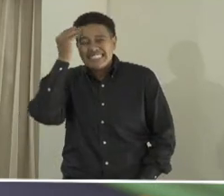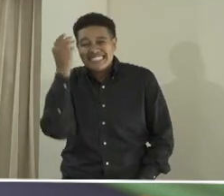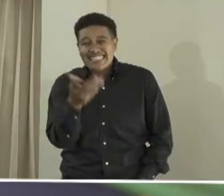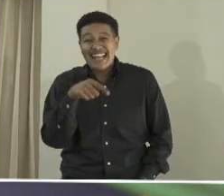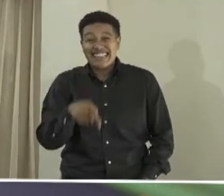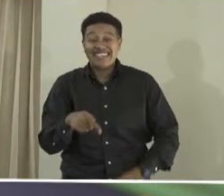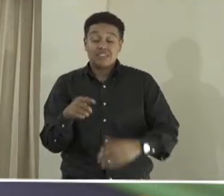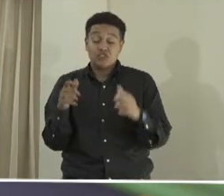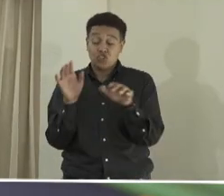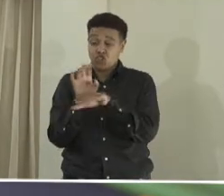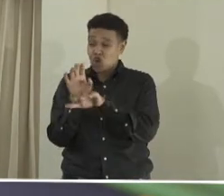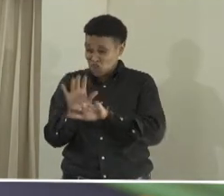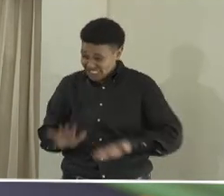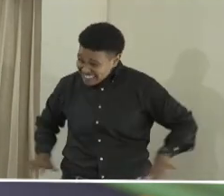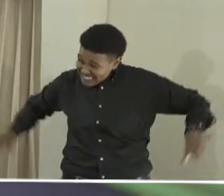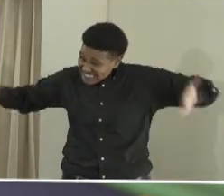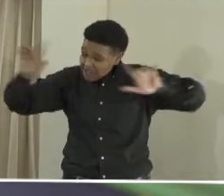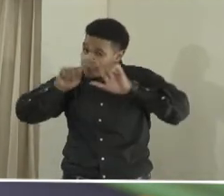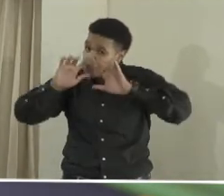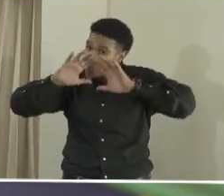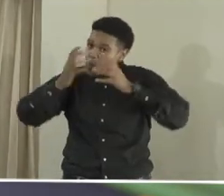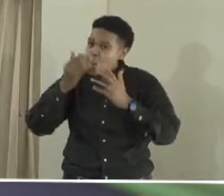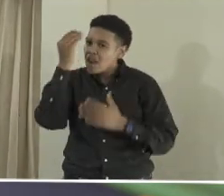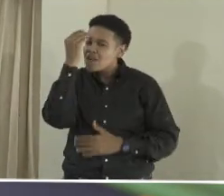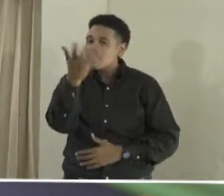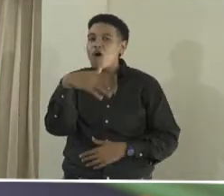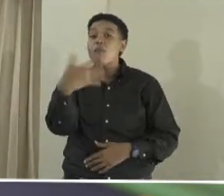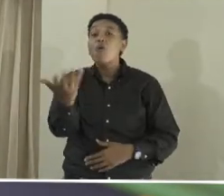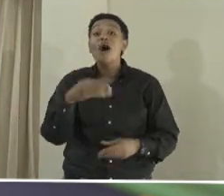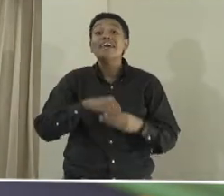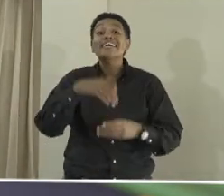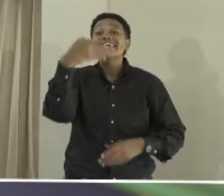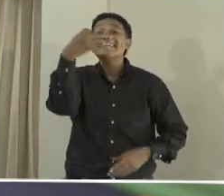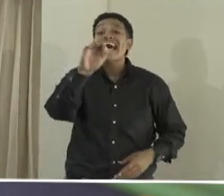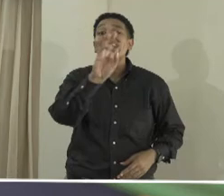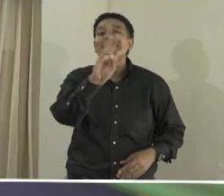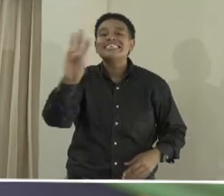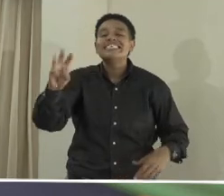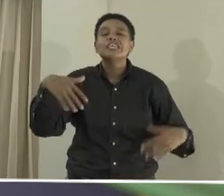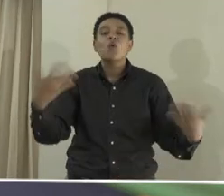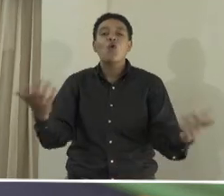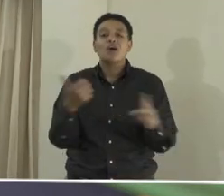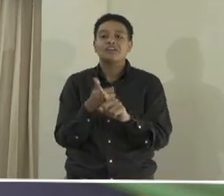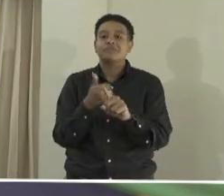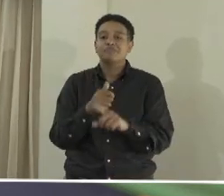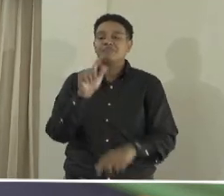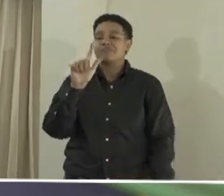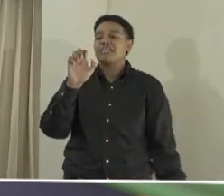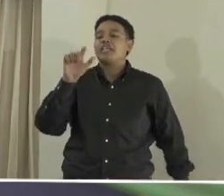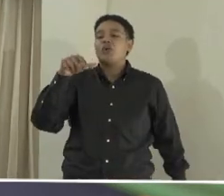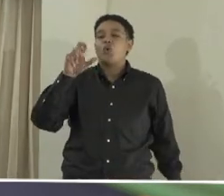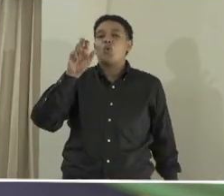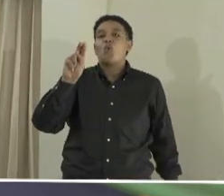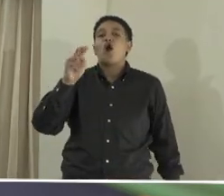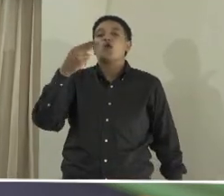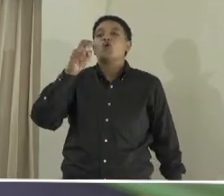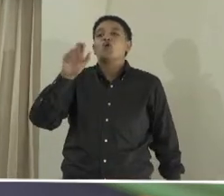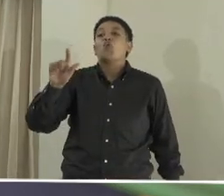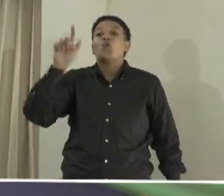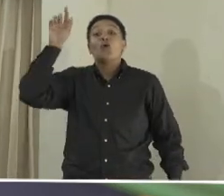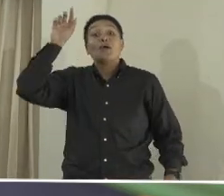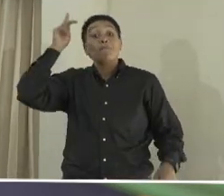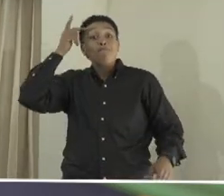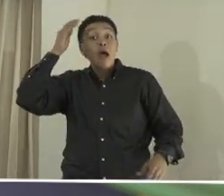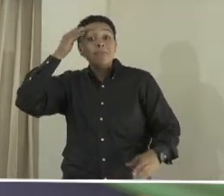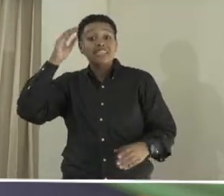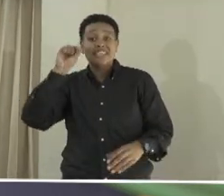this congregation and the world. In 1966, Lee Kuan Yew, the Prime Minister of